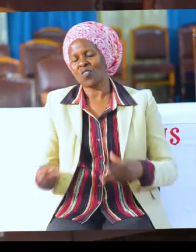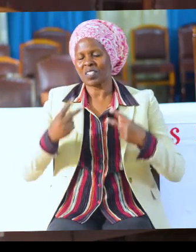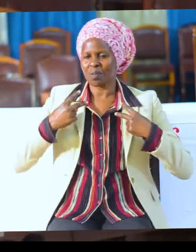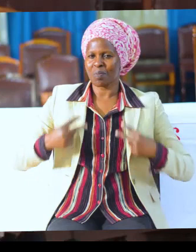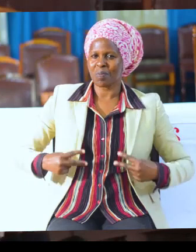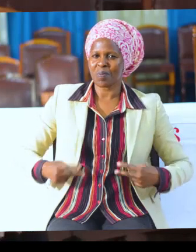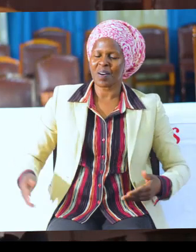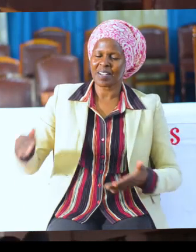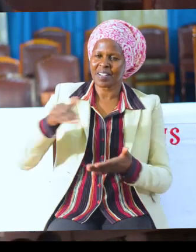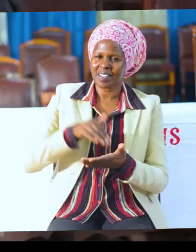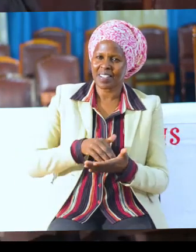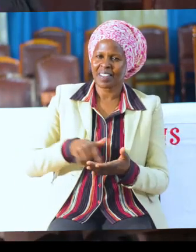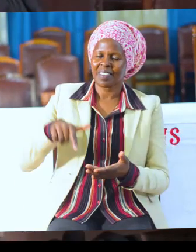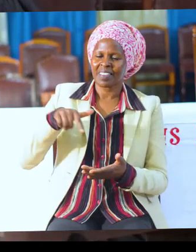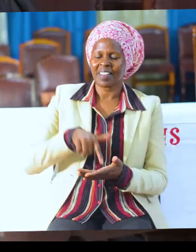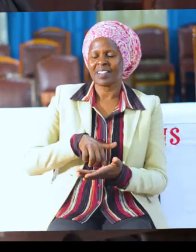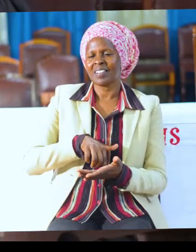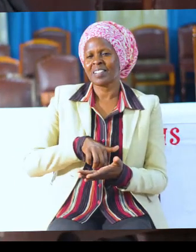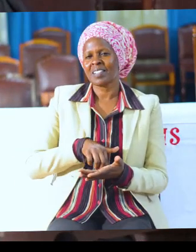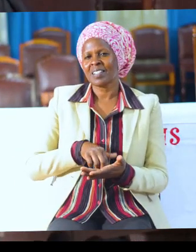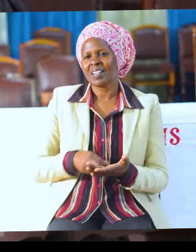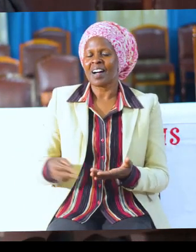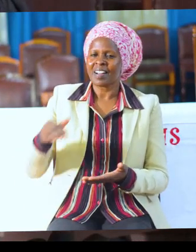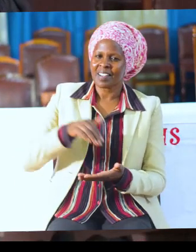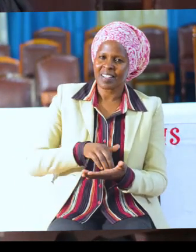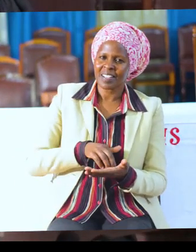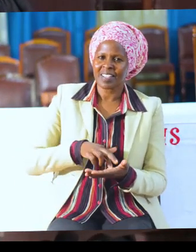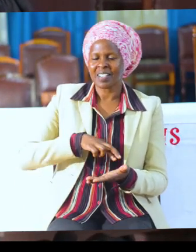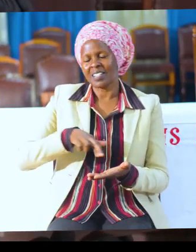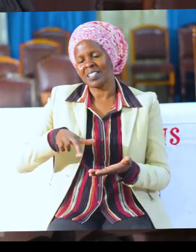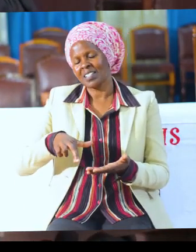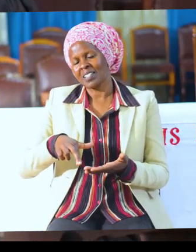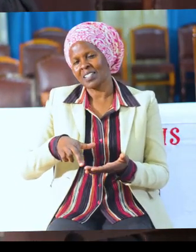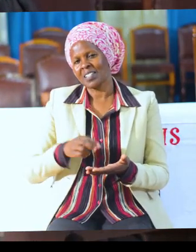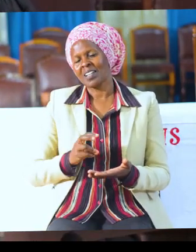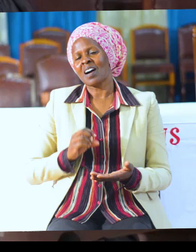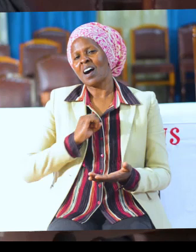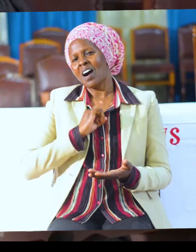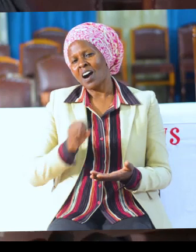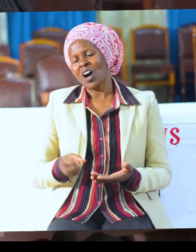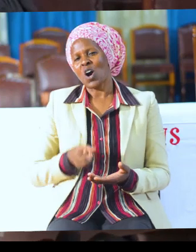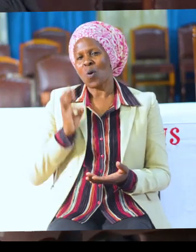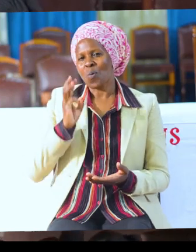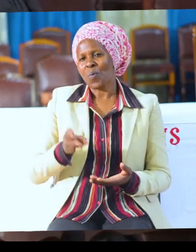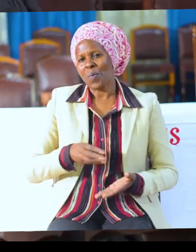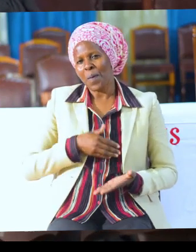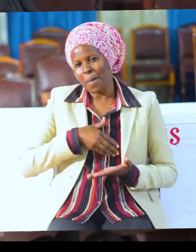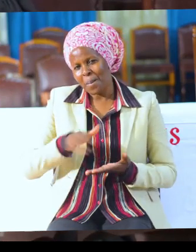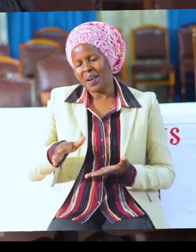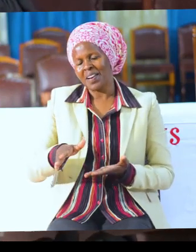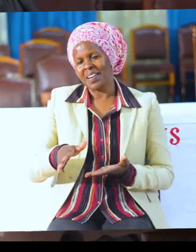people. And that again is repeated in verse 18. I will pay my vows unto the